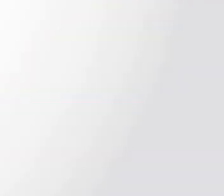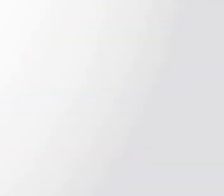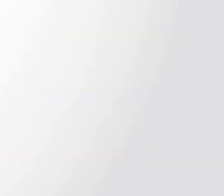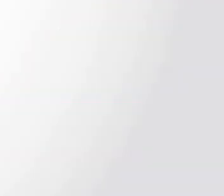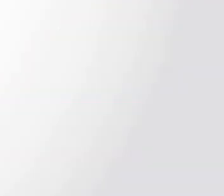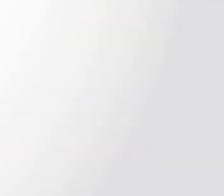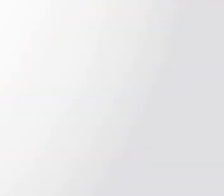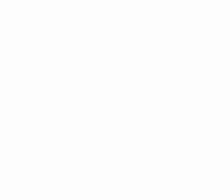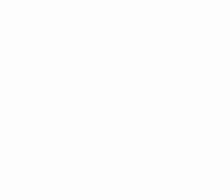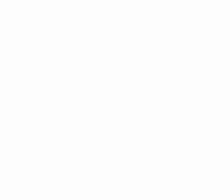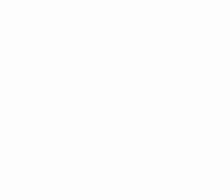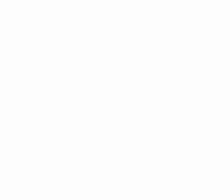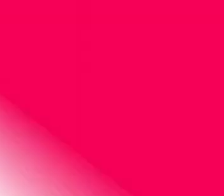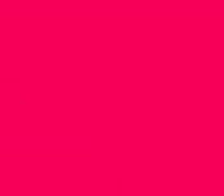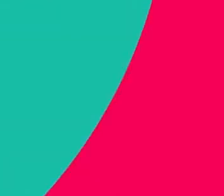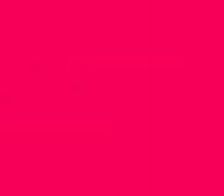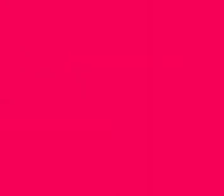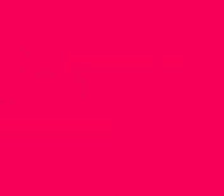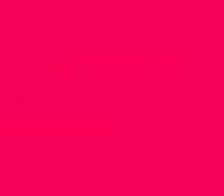di KPM.